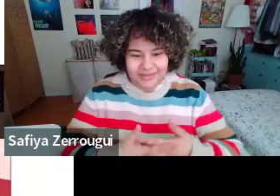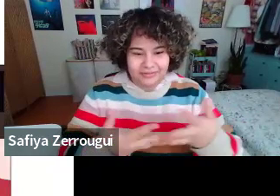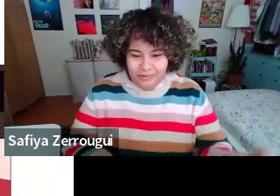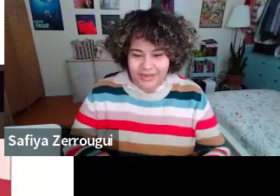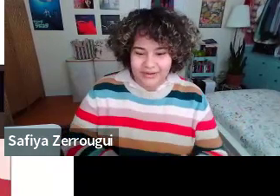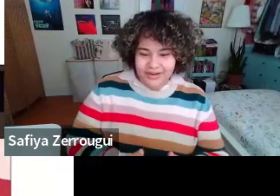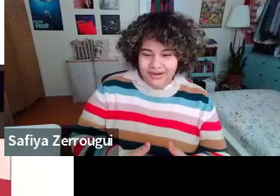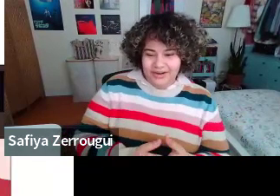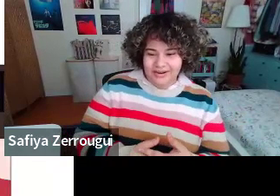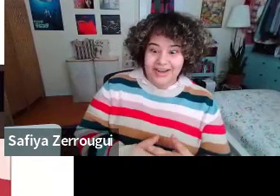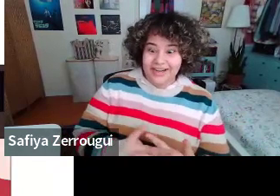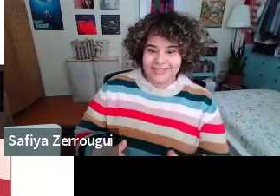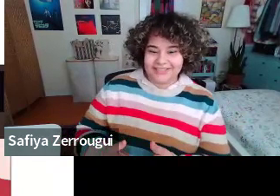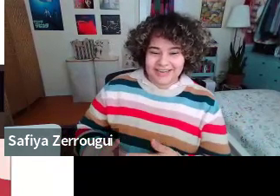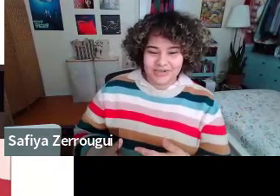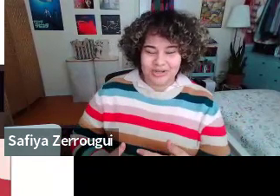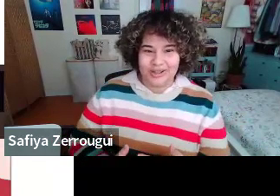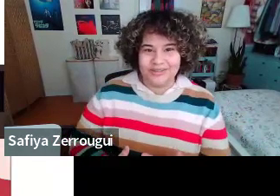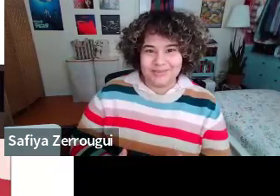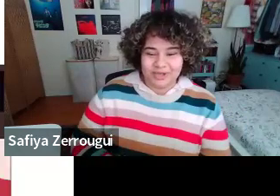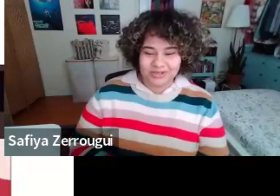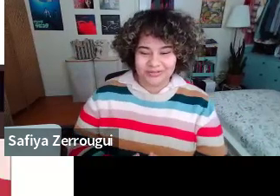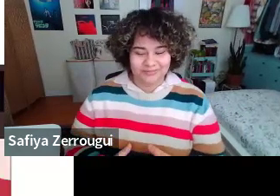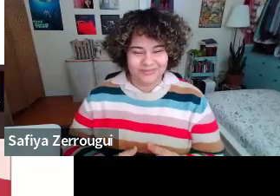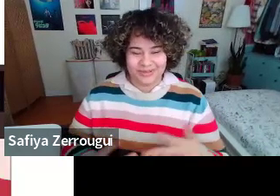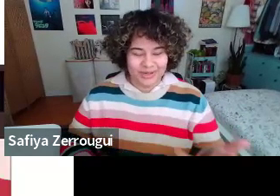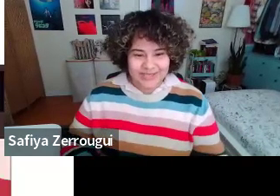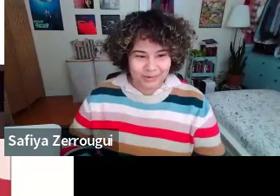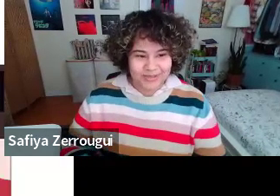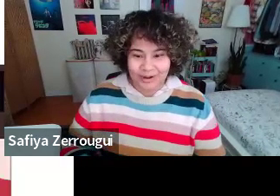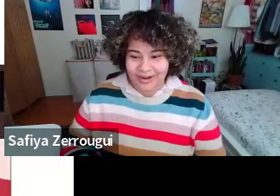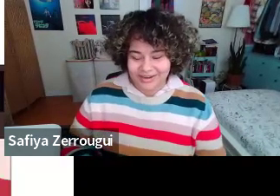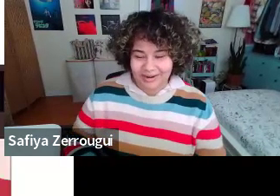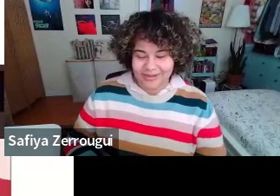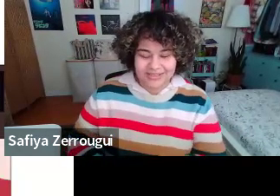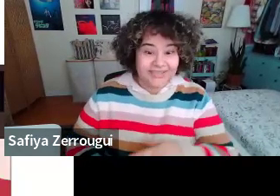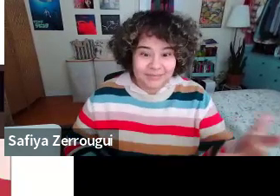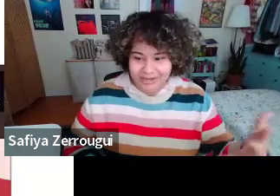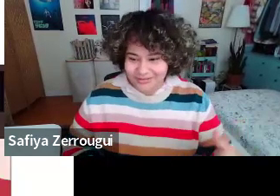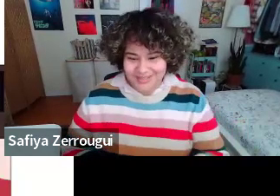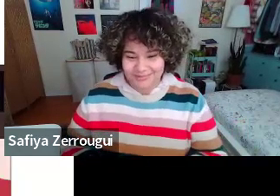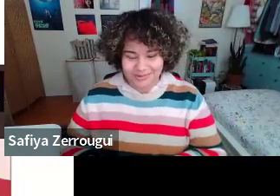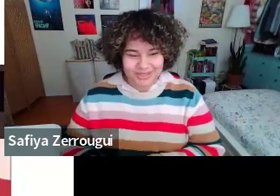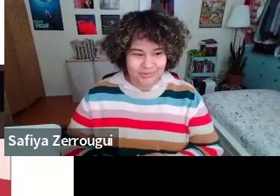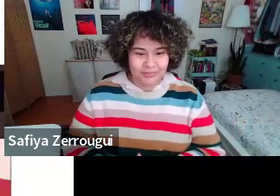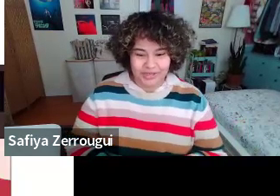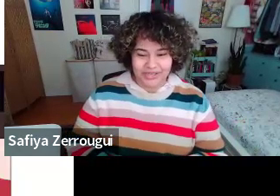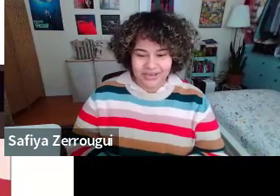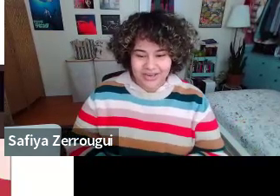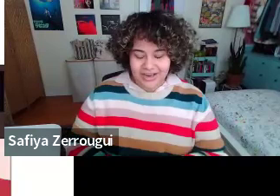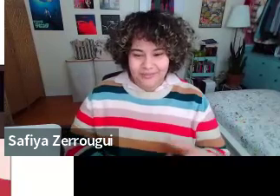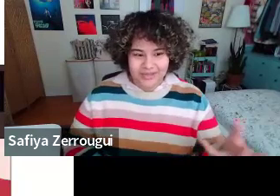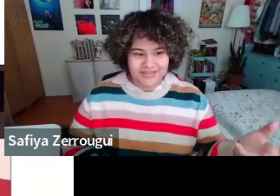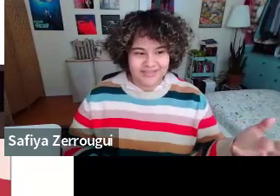comic, a still format. And as I said, I took a lot of inspiration from great sports manga and comics like Slam Dunk, for example, which I grew up